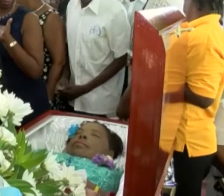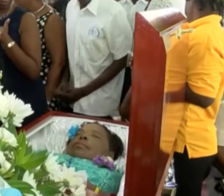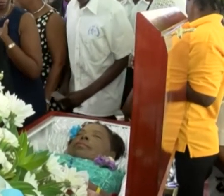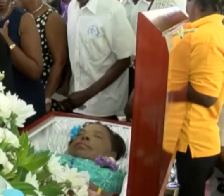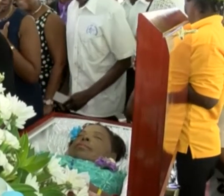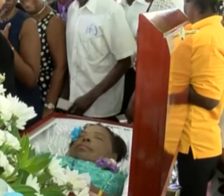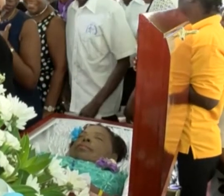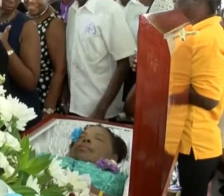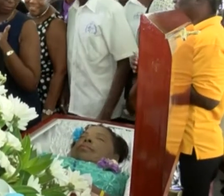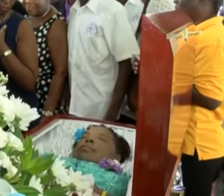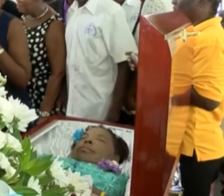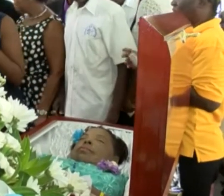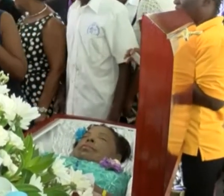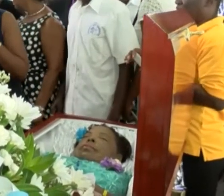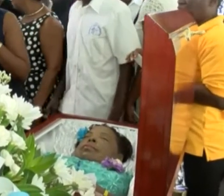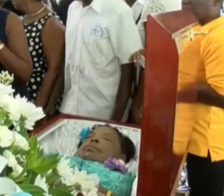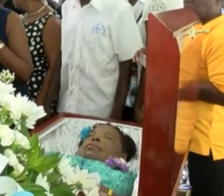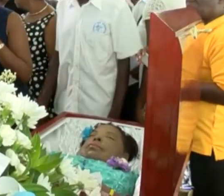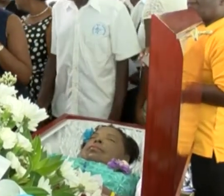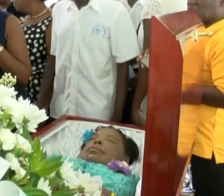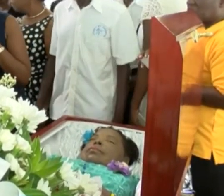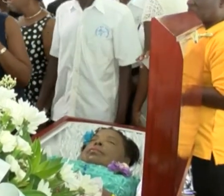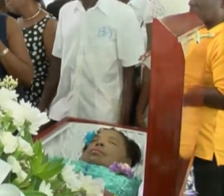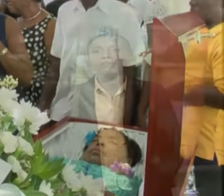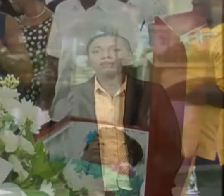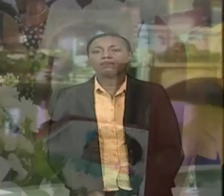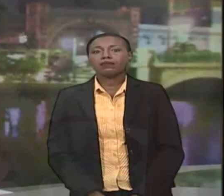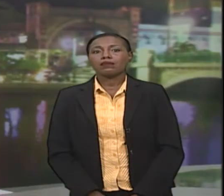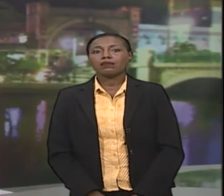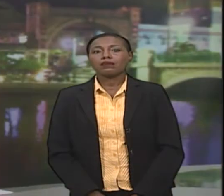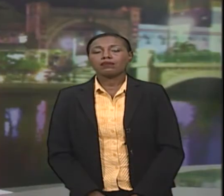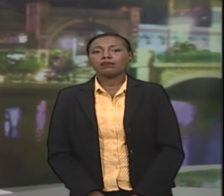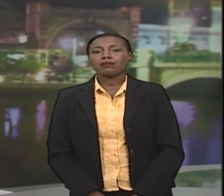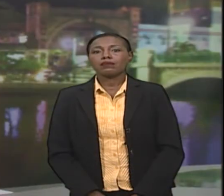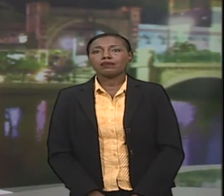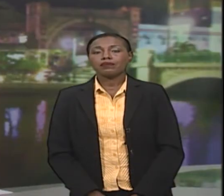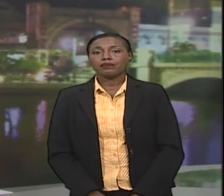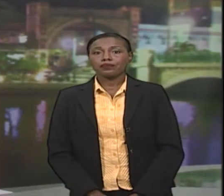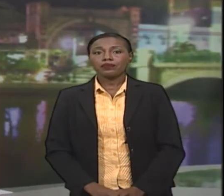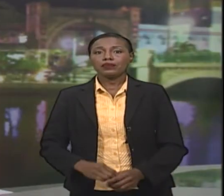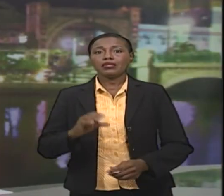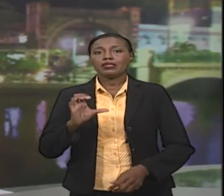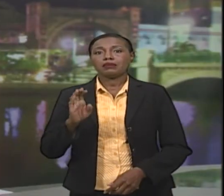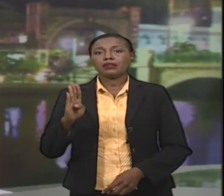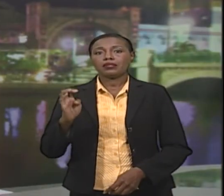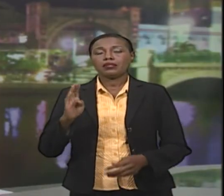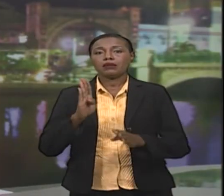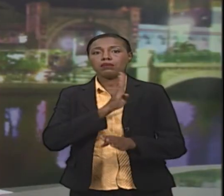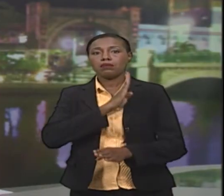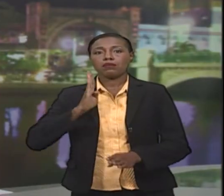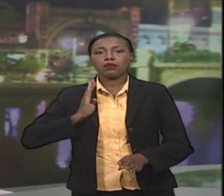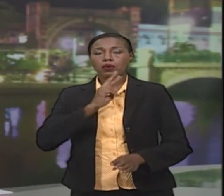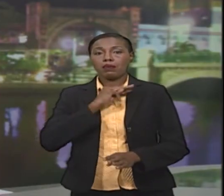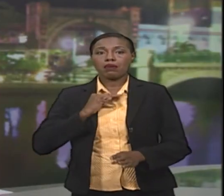national organizations and is popularly remembered as the former head of Barnufo and a CBC board member. We